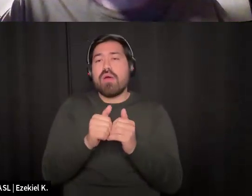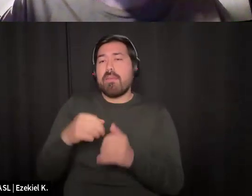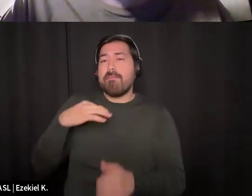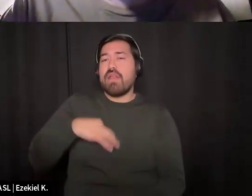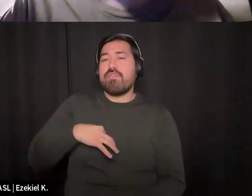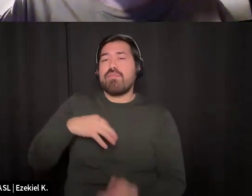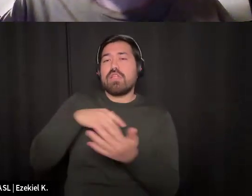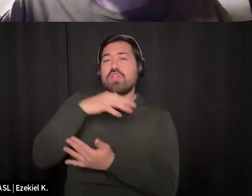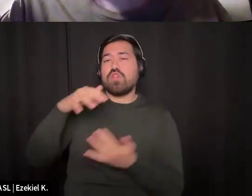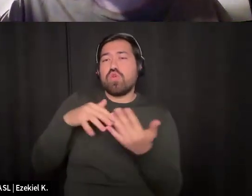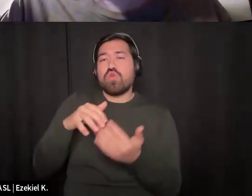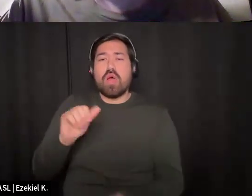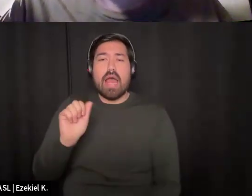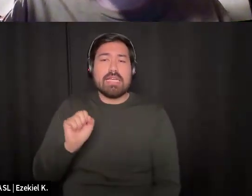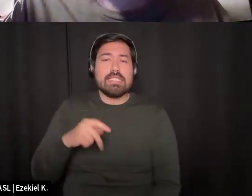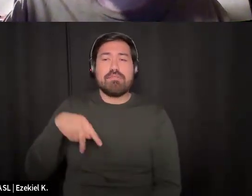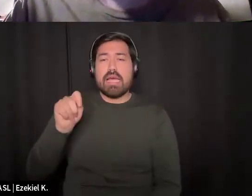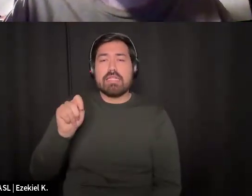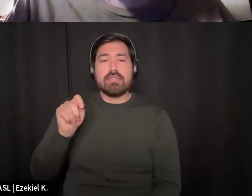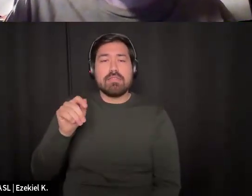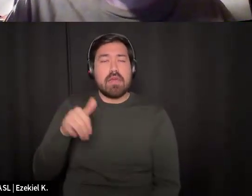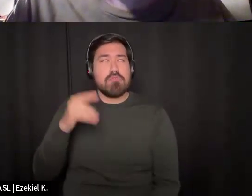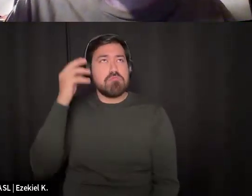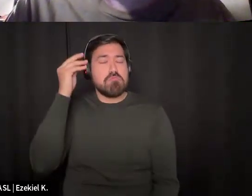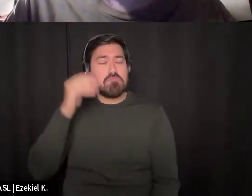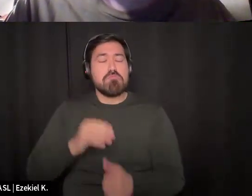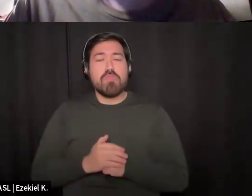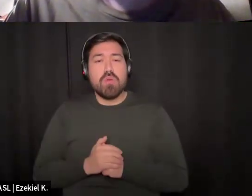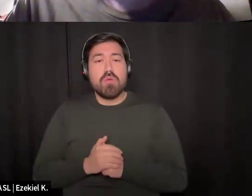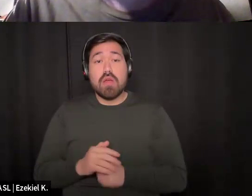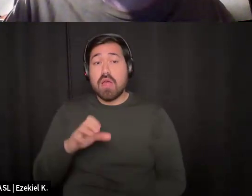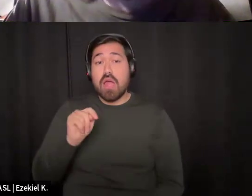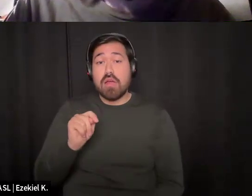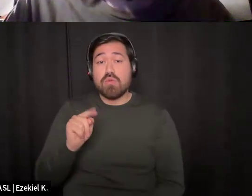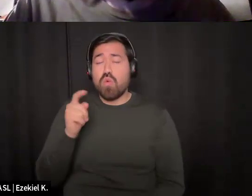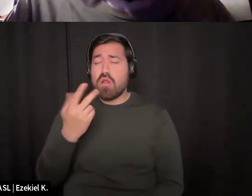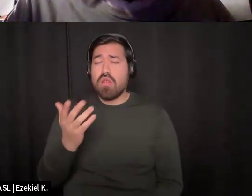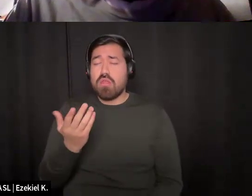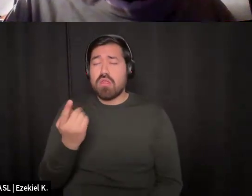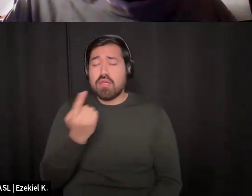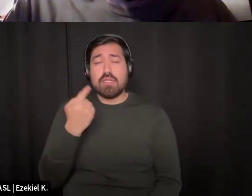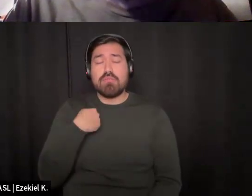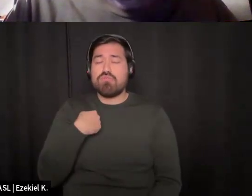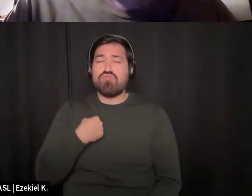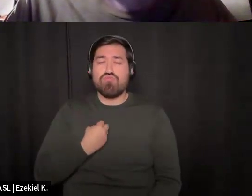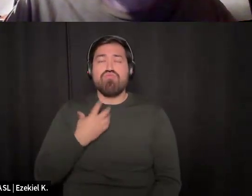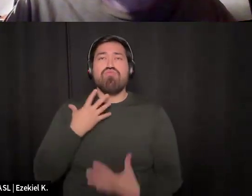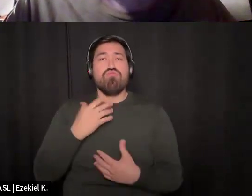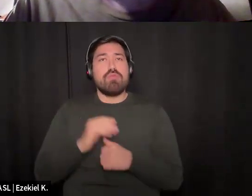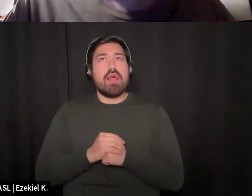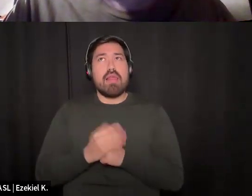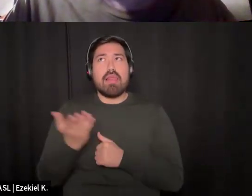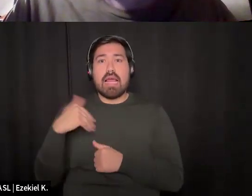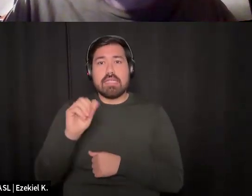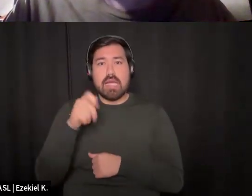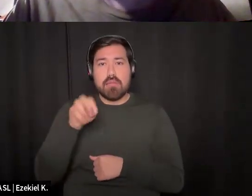well. Mhm. Absolutely. One of the things that was really joyful to me in last April,